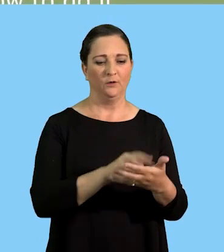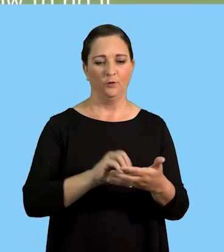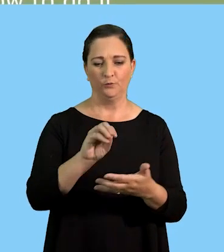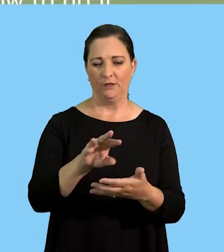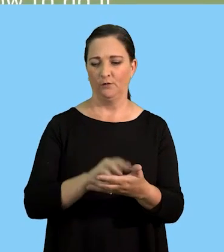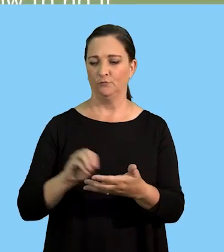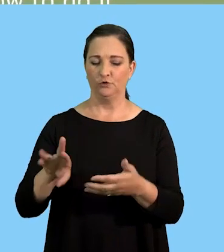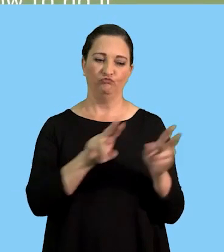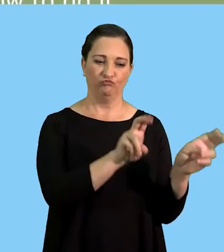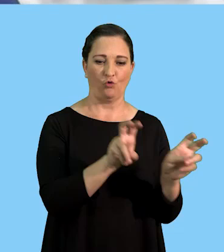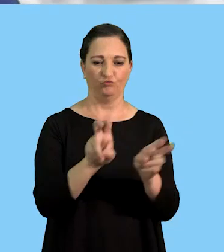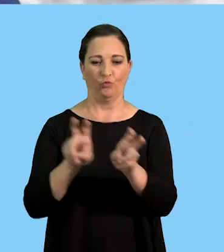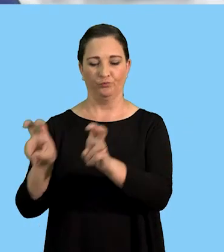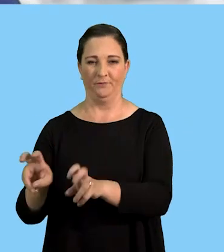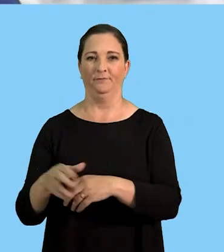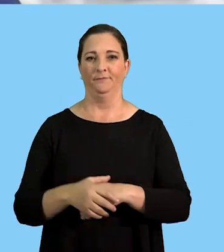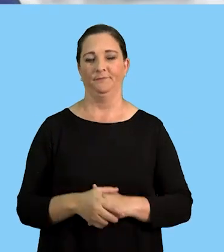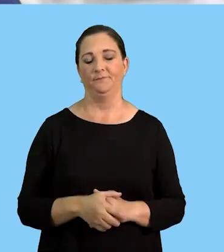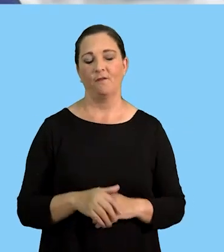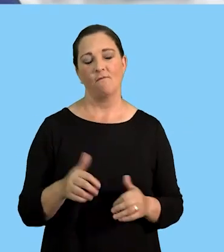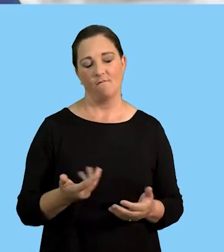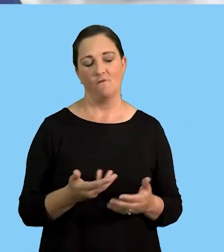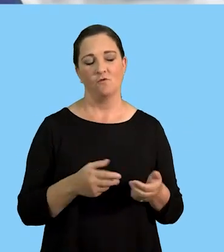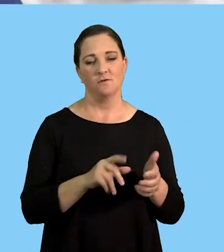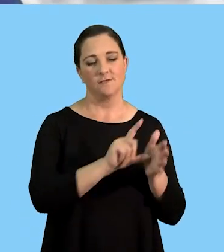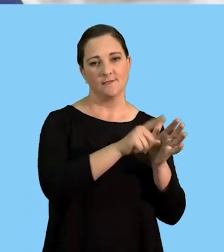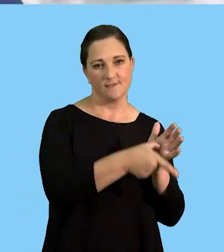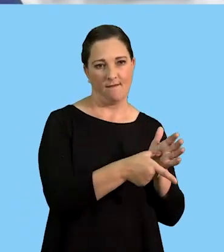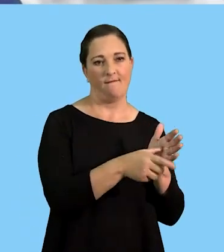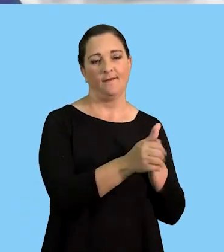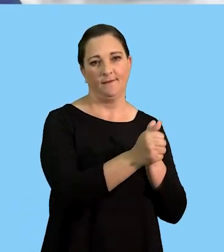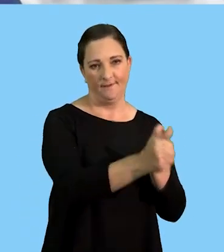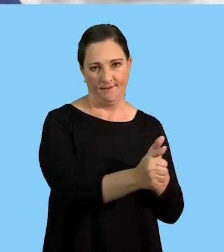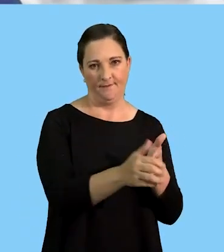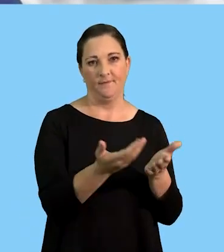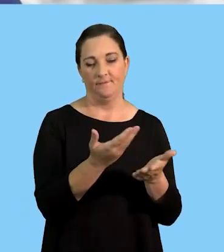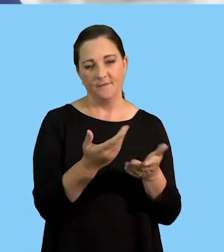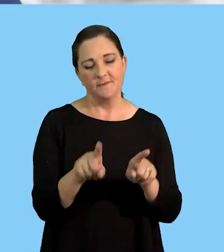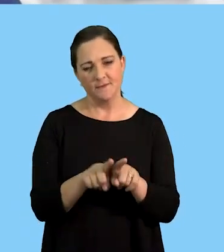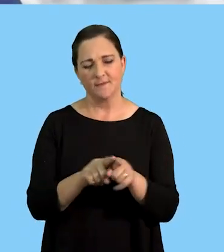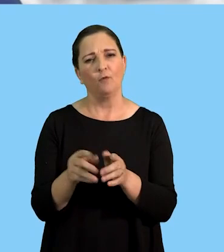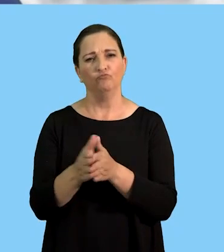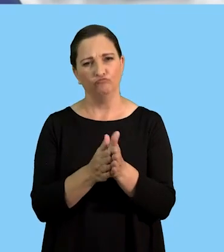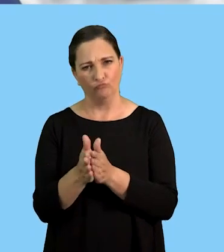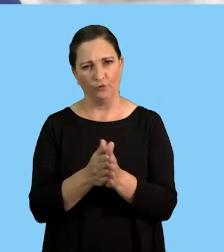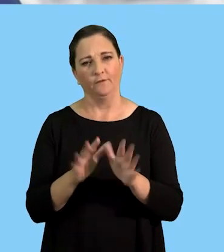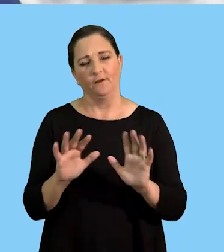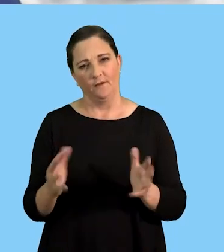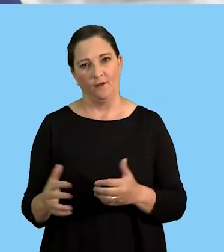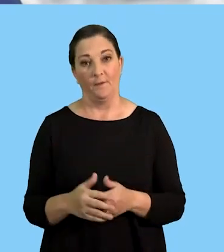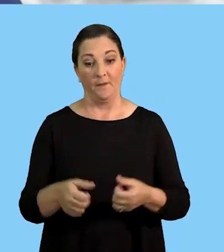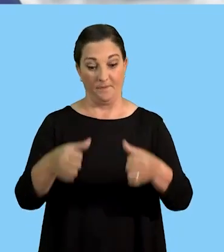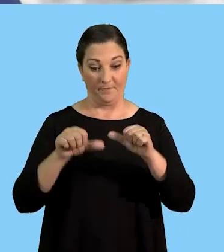would be expected to identify the leadership style and motivate. So we move now to the second